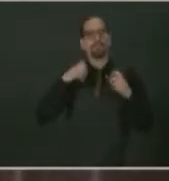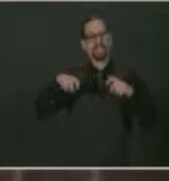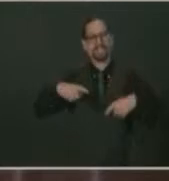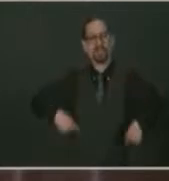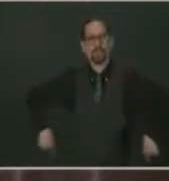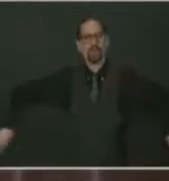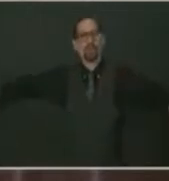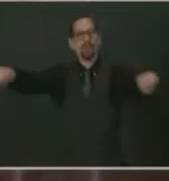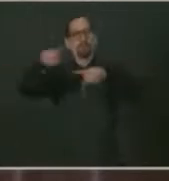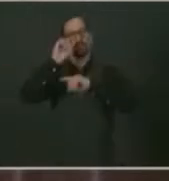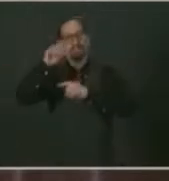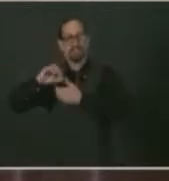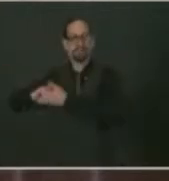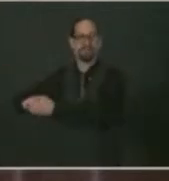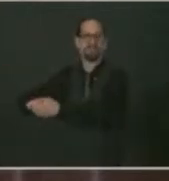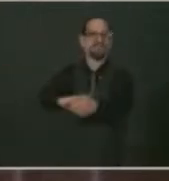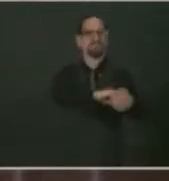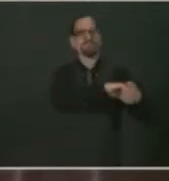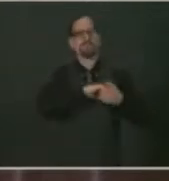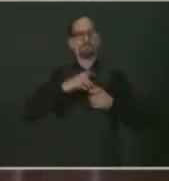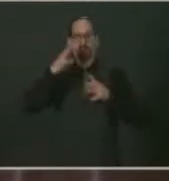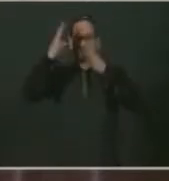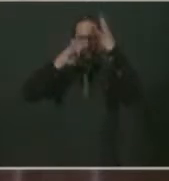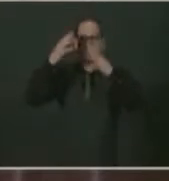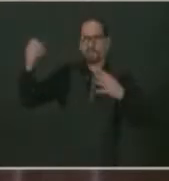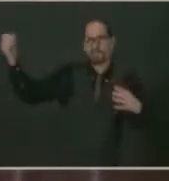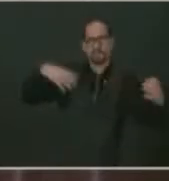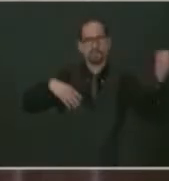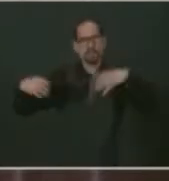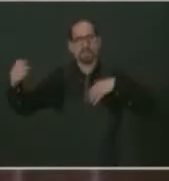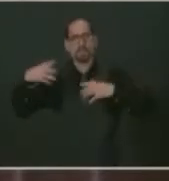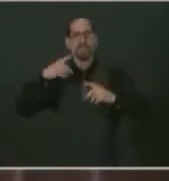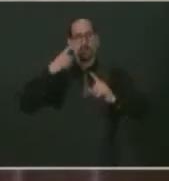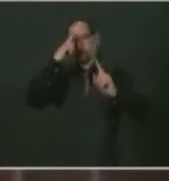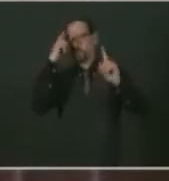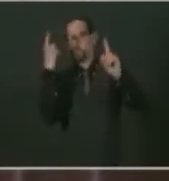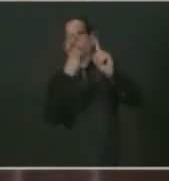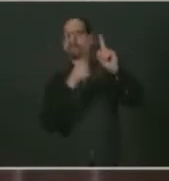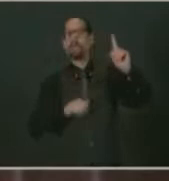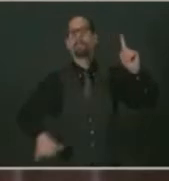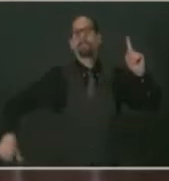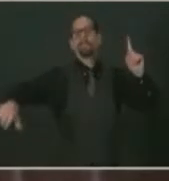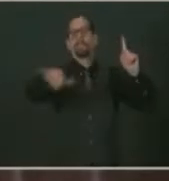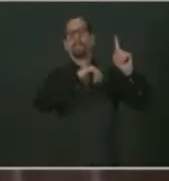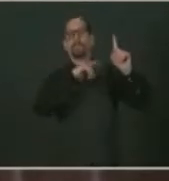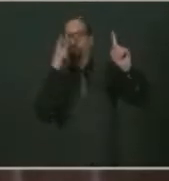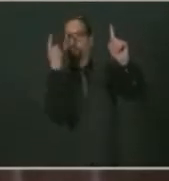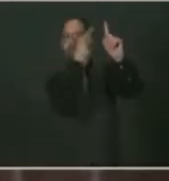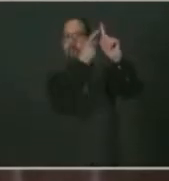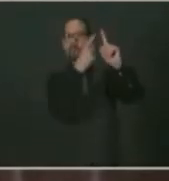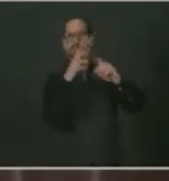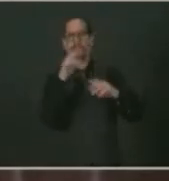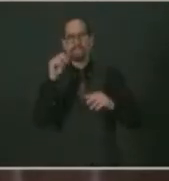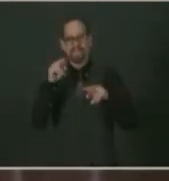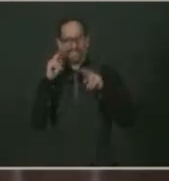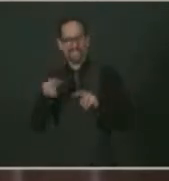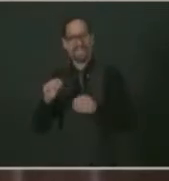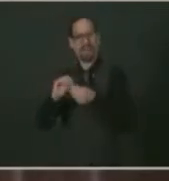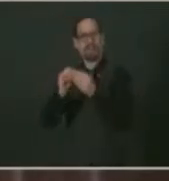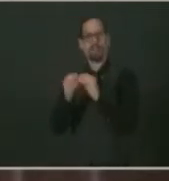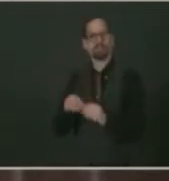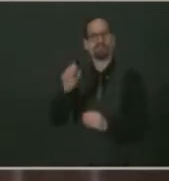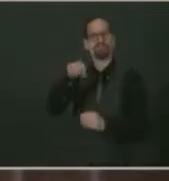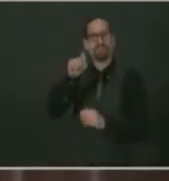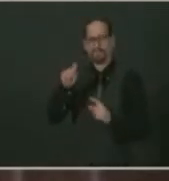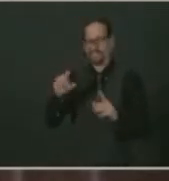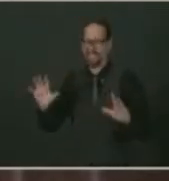creativity and intentionality to help address the numbers that we're seeing right now. I have a